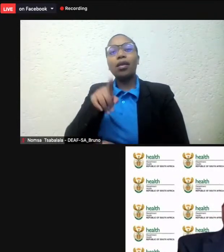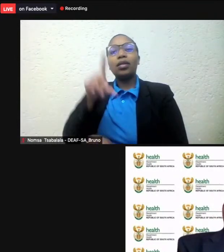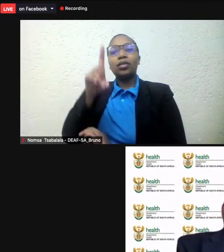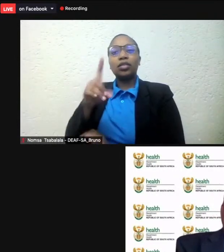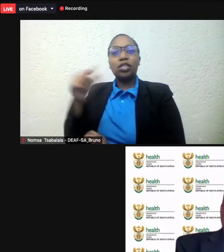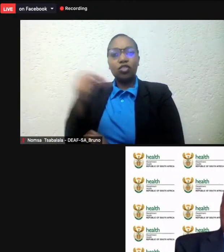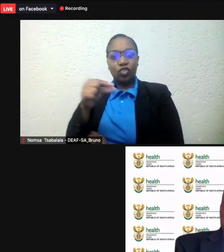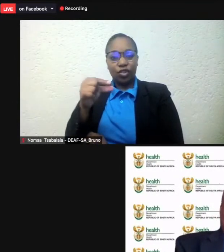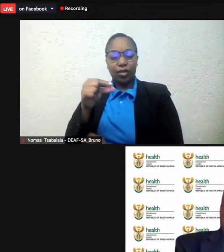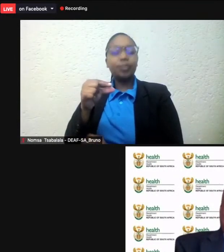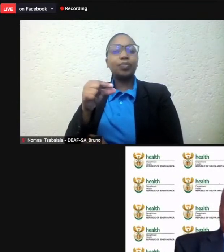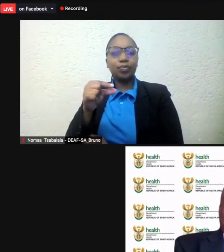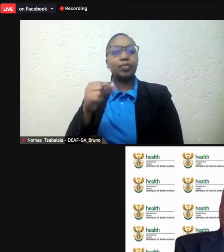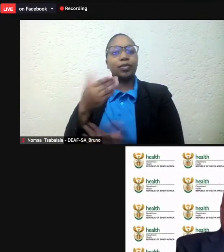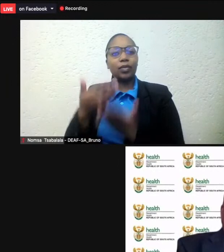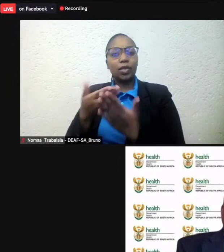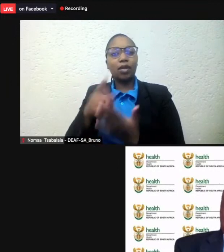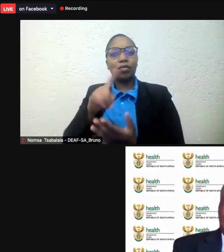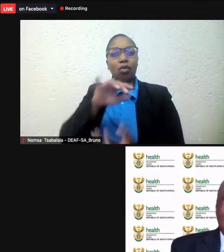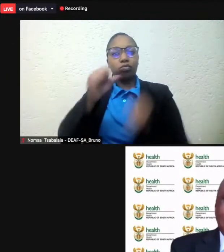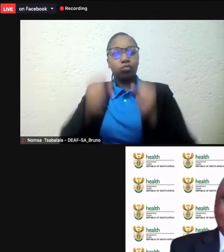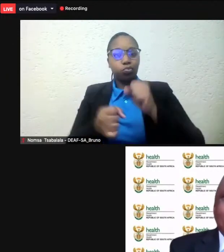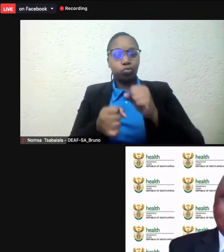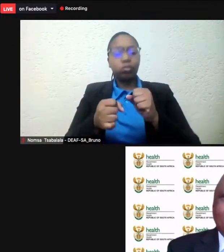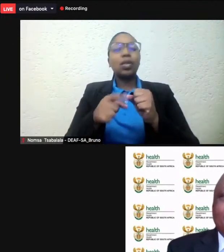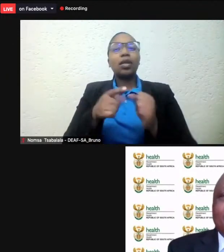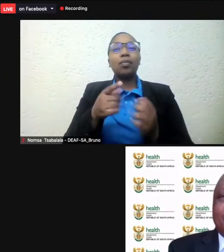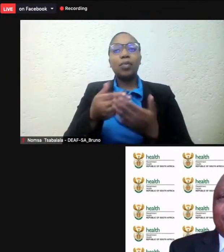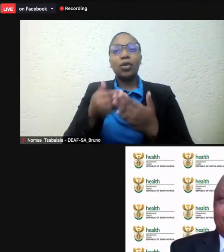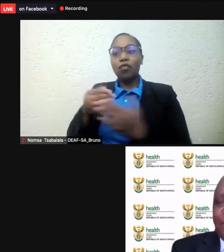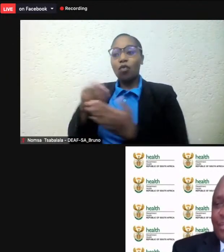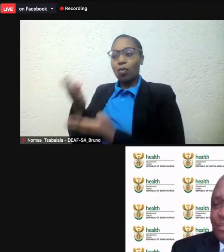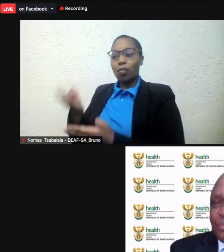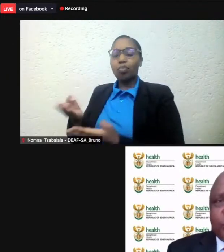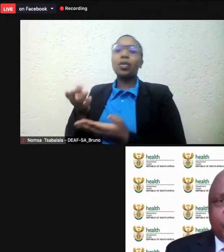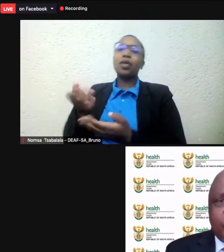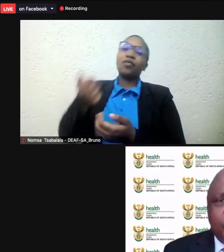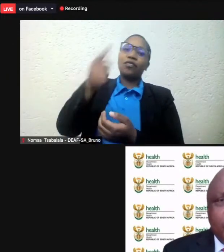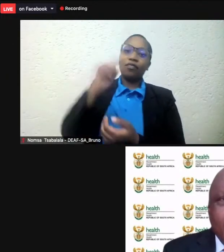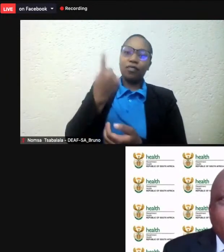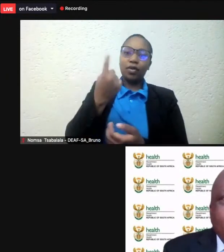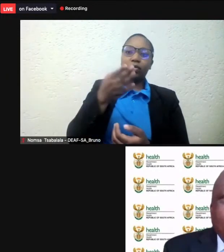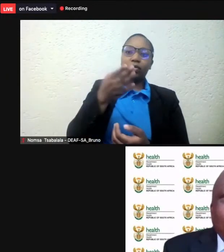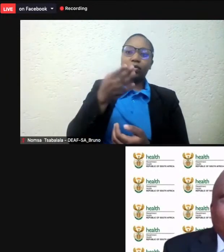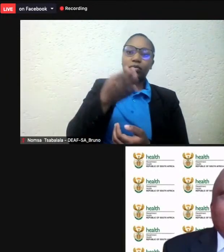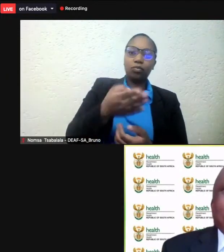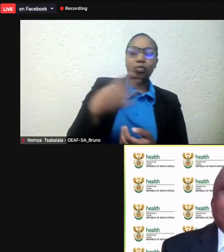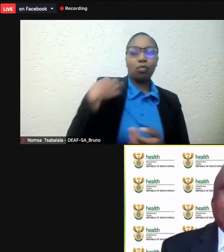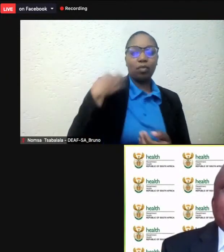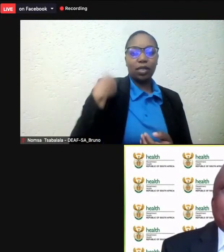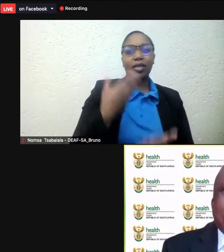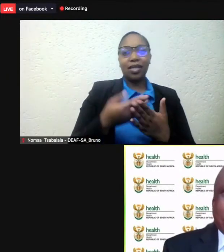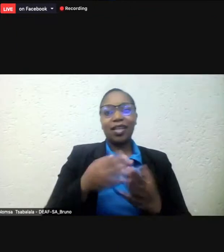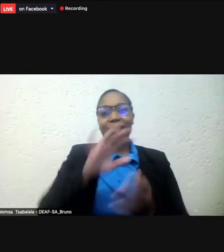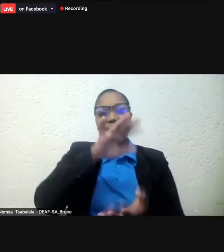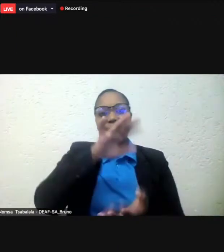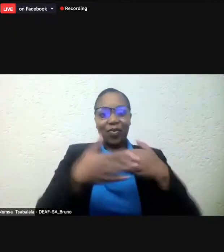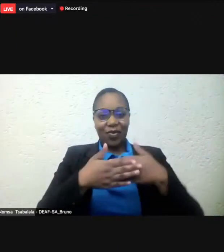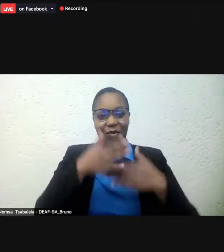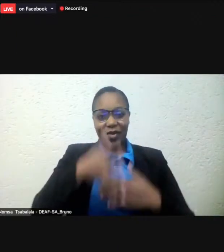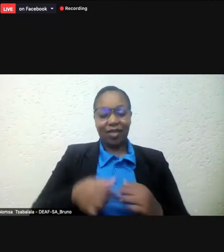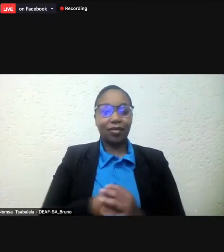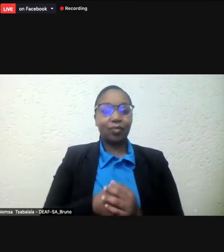I do that, I'm going to hand over to your Minister to give us that last parting shot. Minister. Well, I think this message has